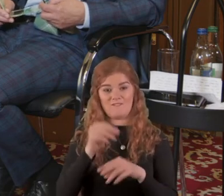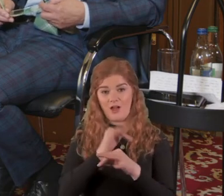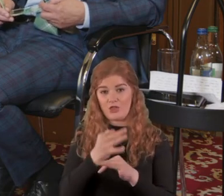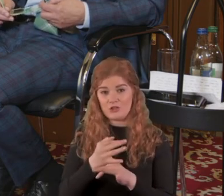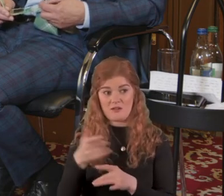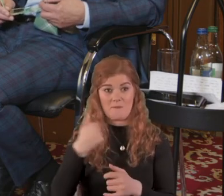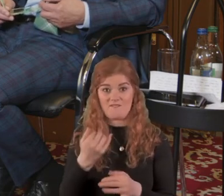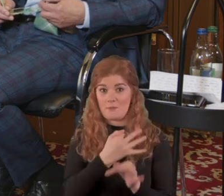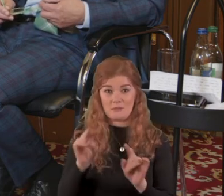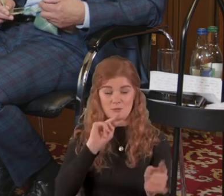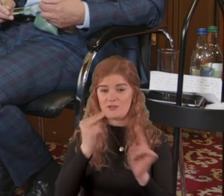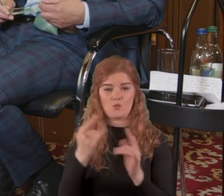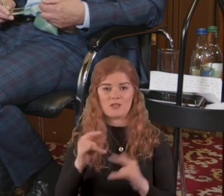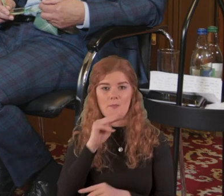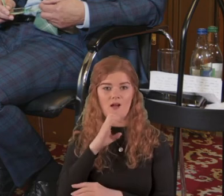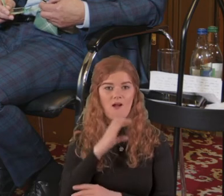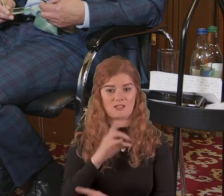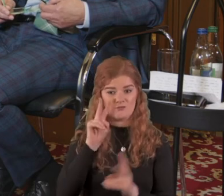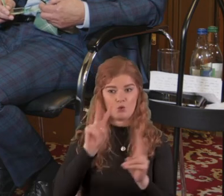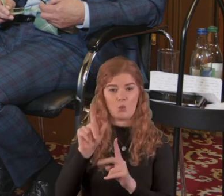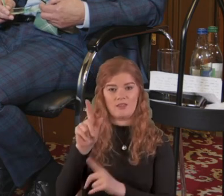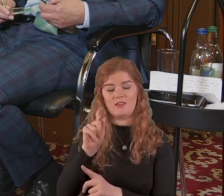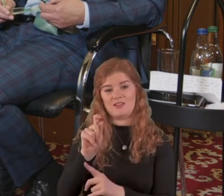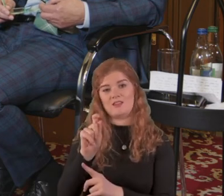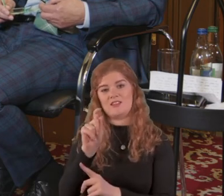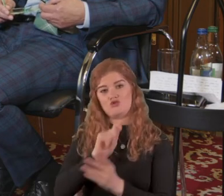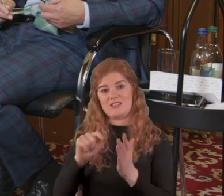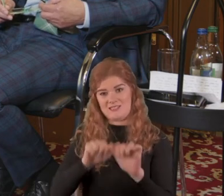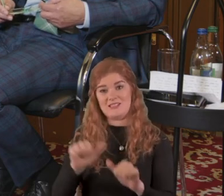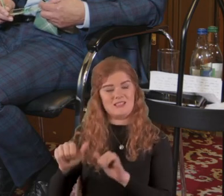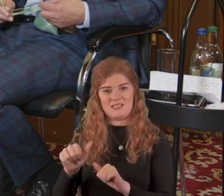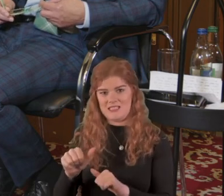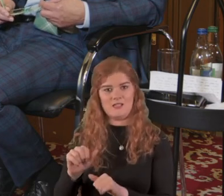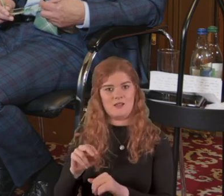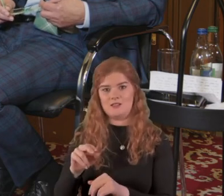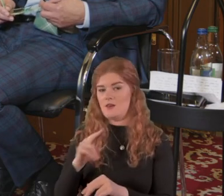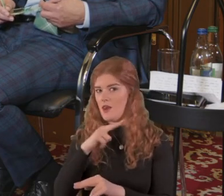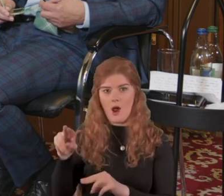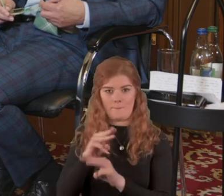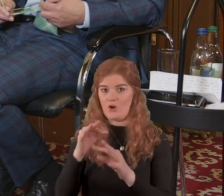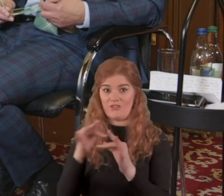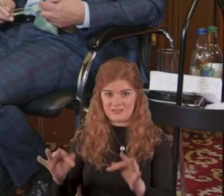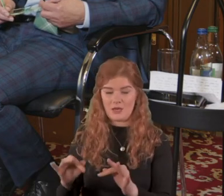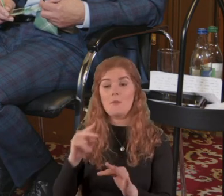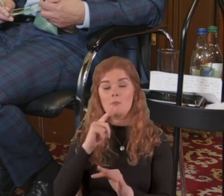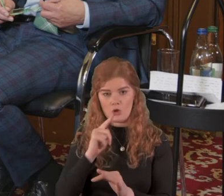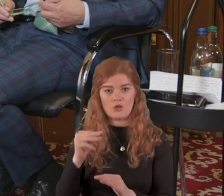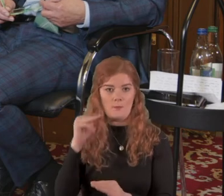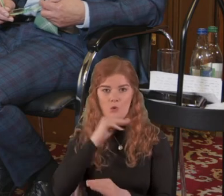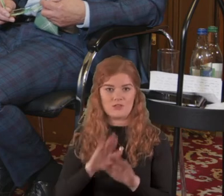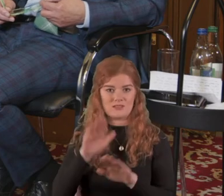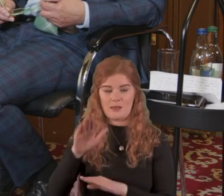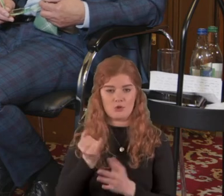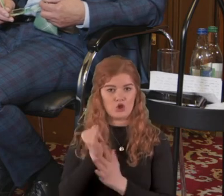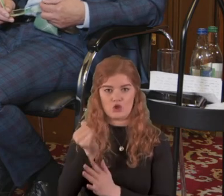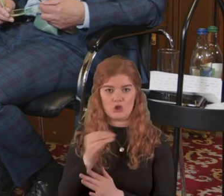family's perspective has been that Michael Collins viewed the treaty as being seriously imperfect, but nevertheless an important step on the journey